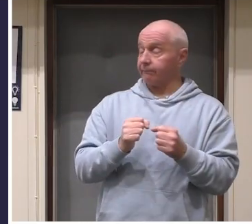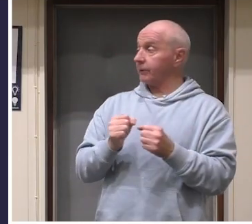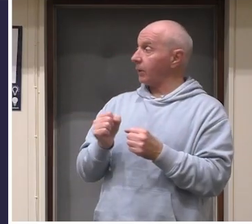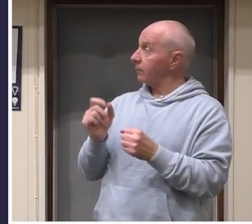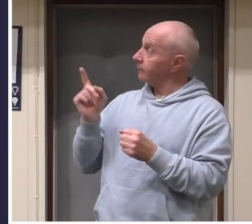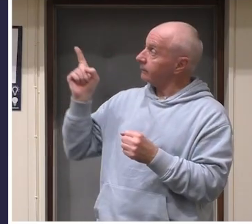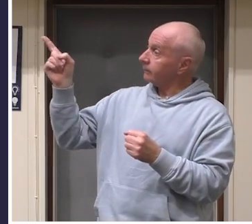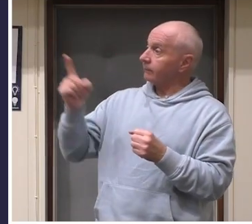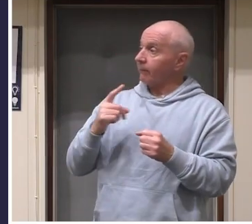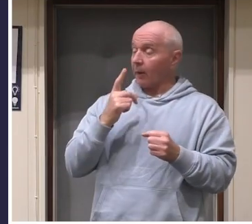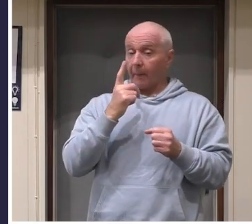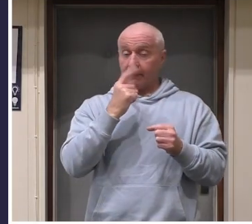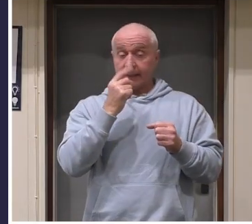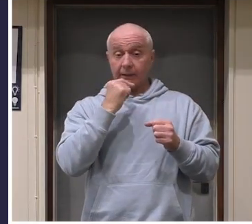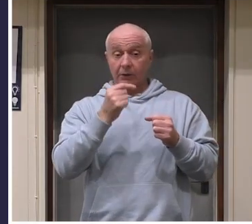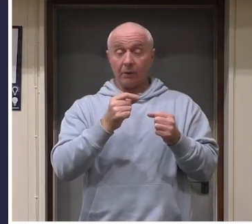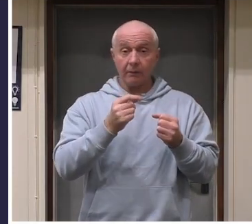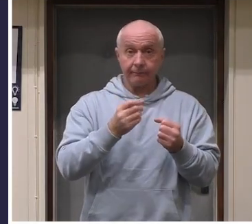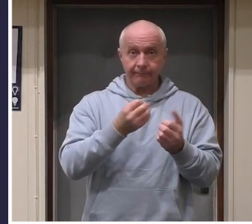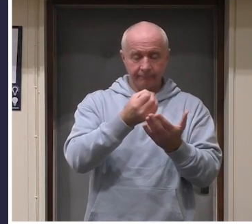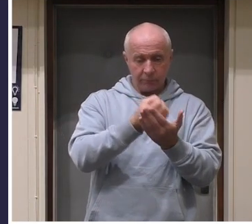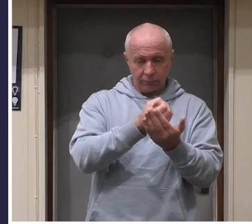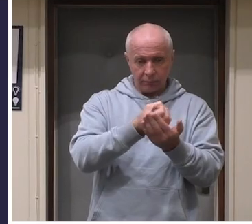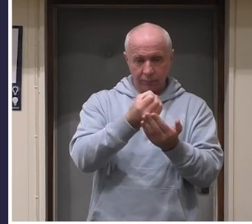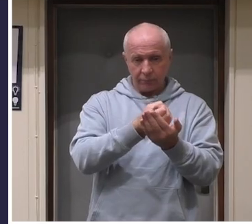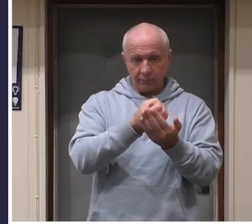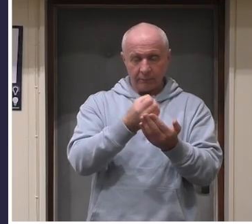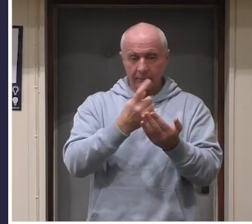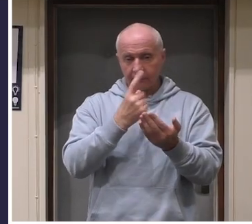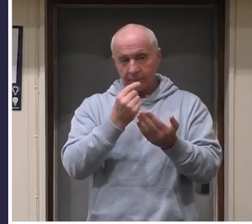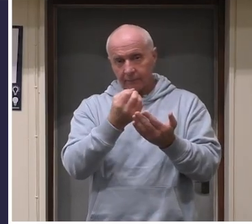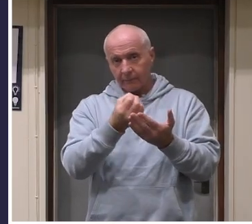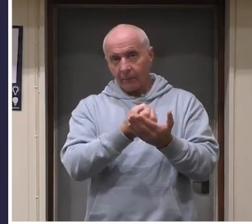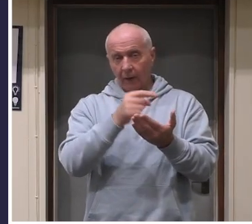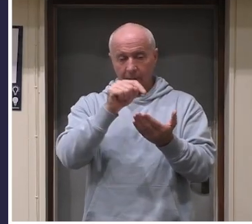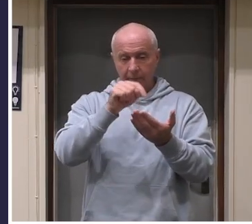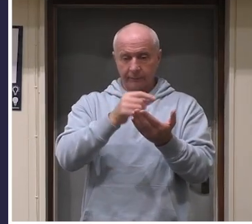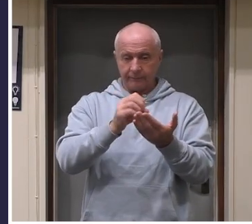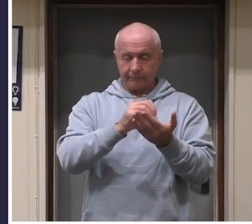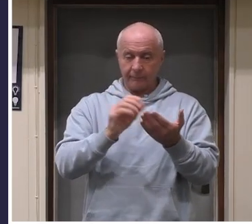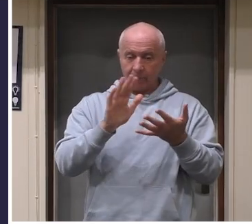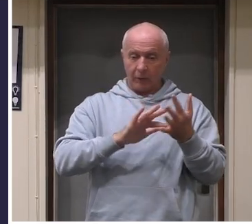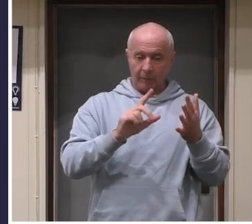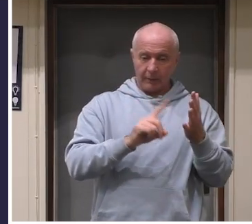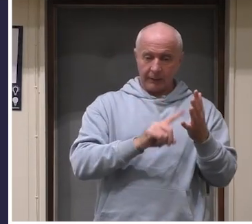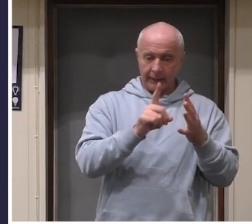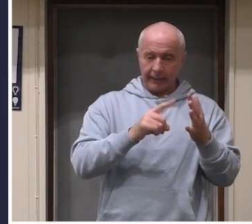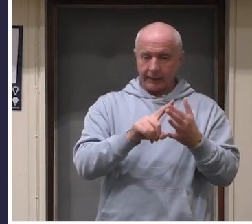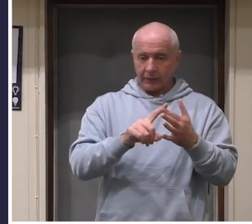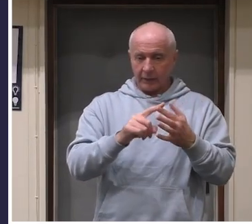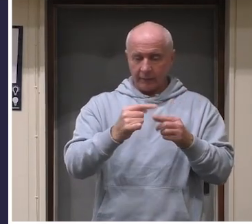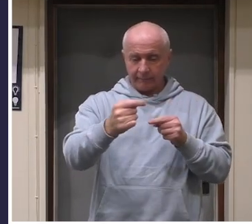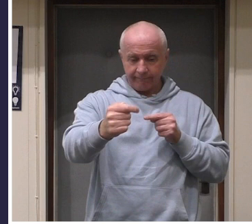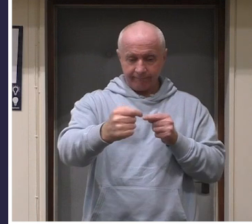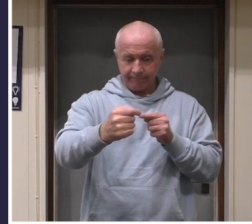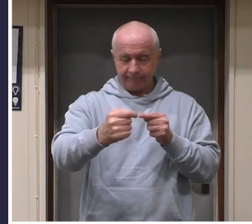as the potential, the harmonic potential of the that's given by the laser trap that's holding the